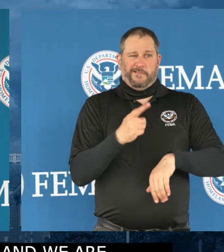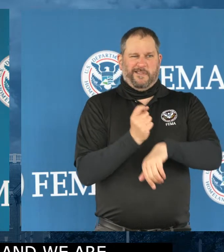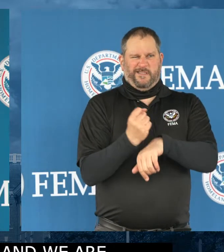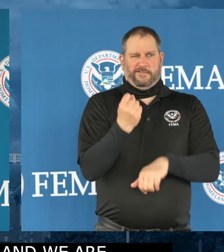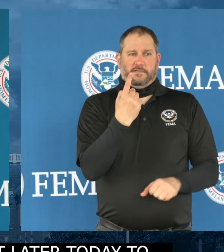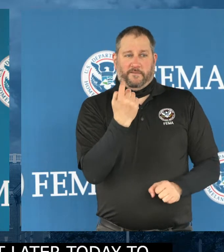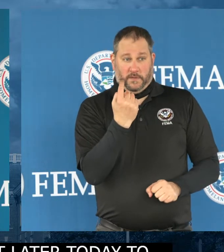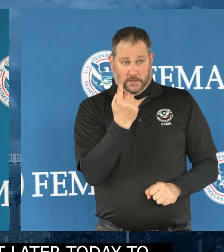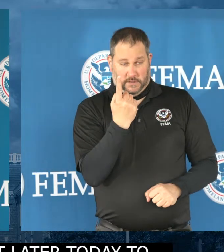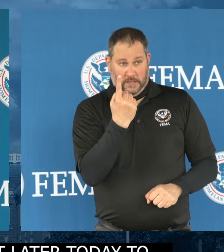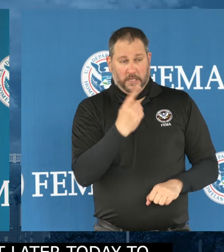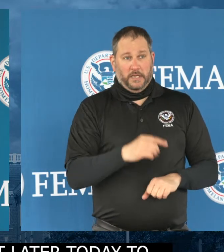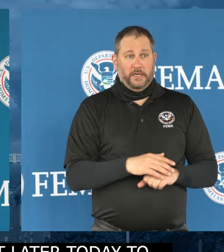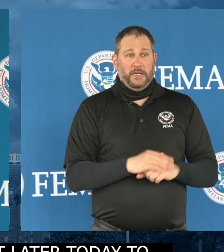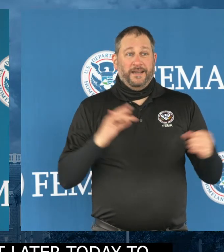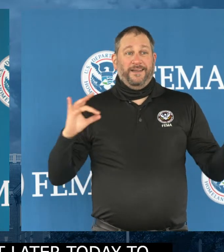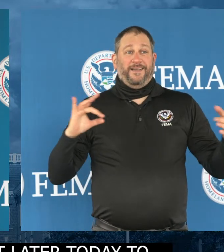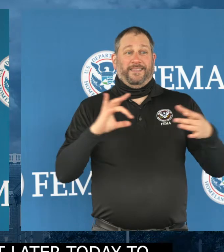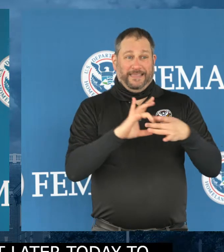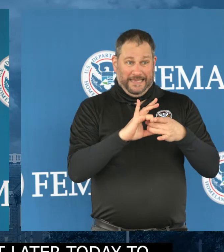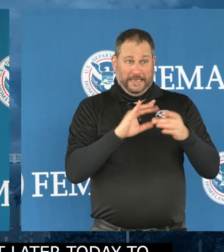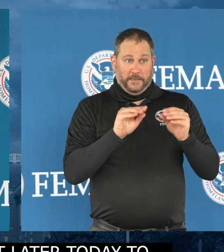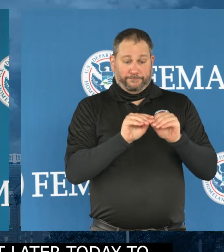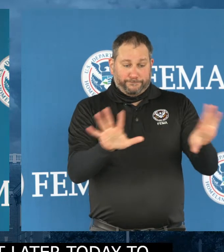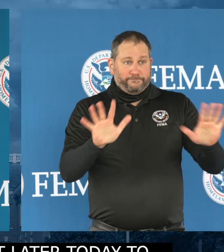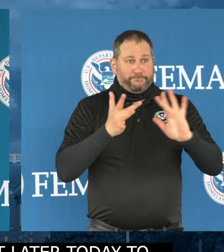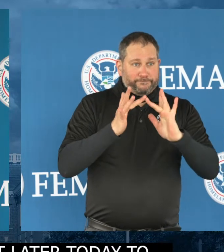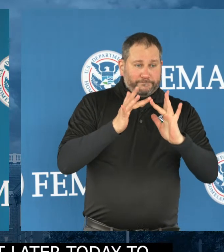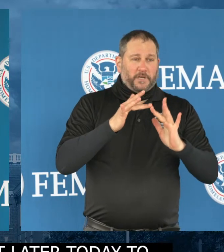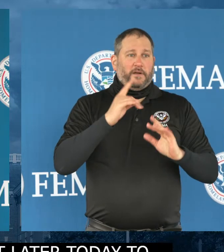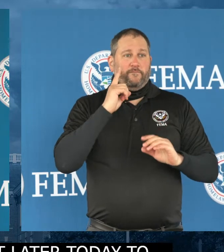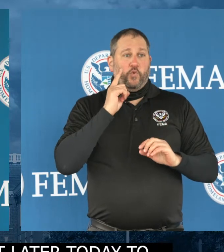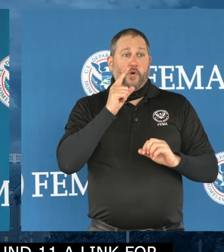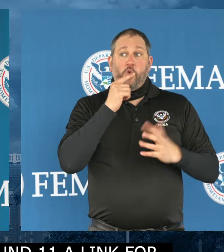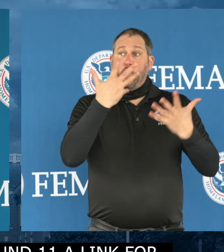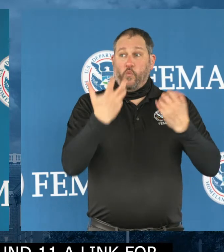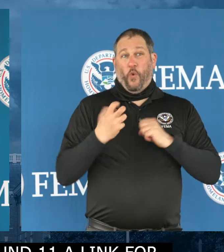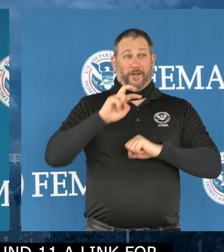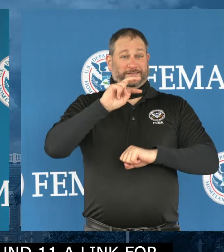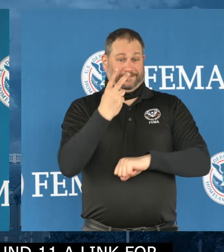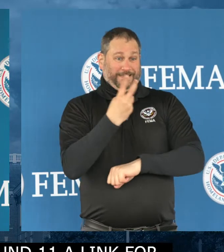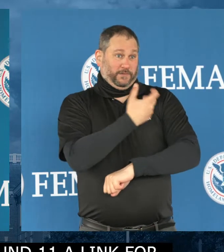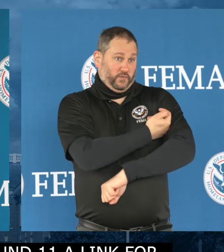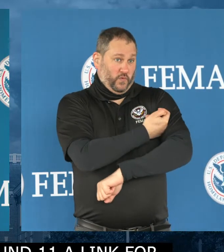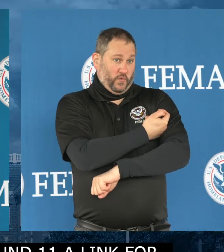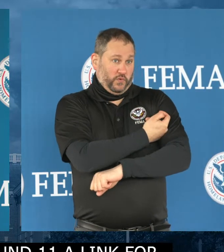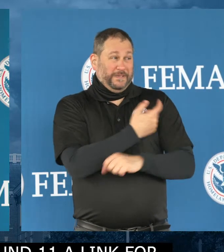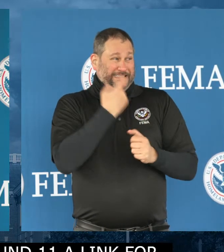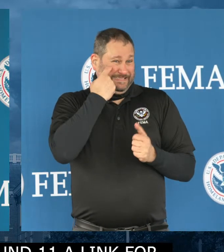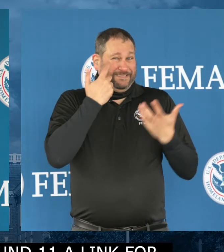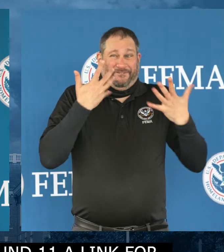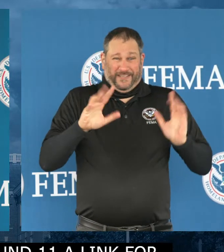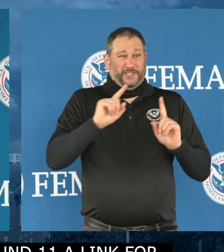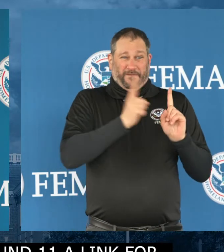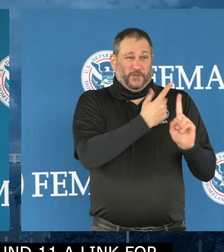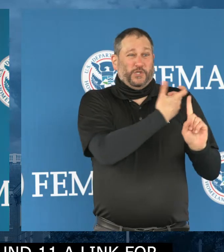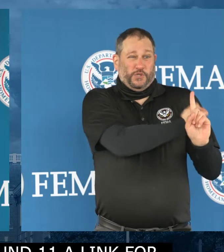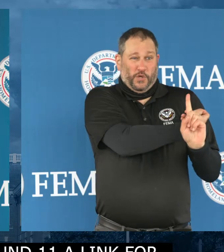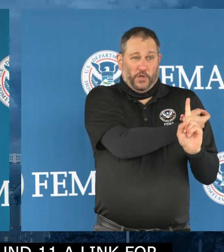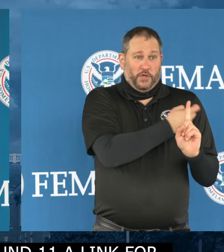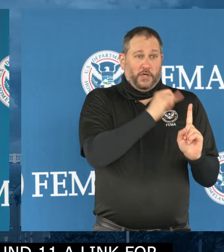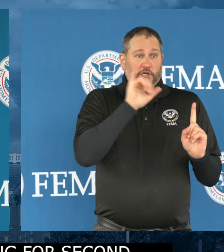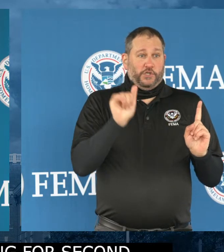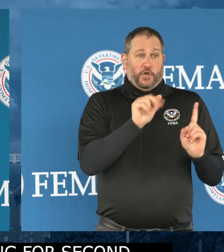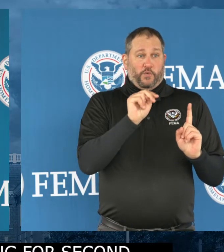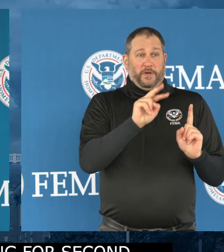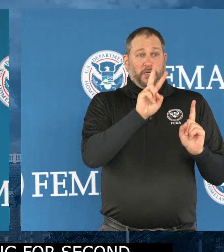a link for other individuals who are looking for second doses who've had their first dose January 22nd